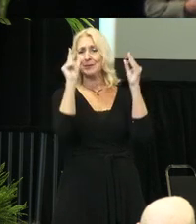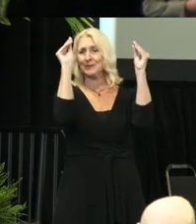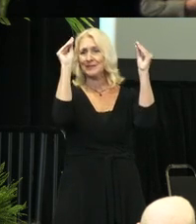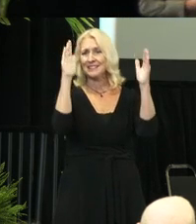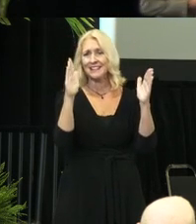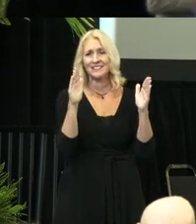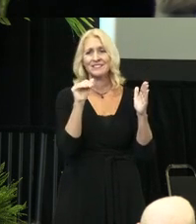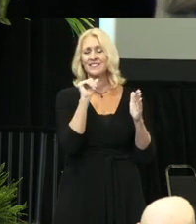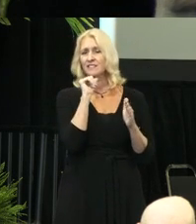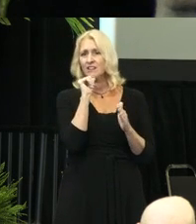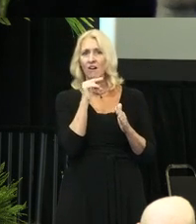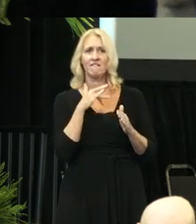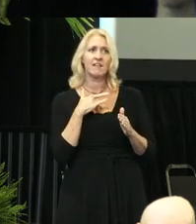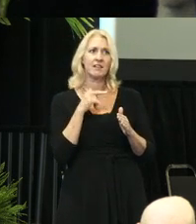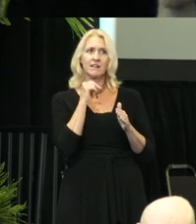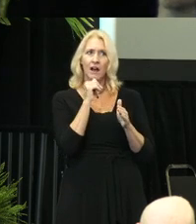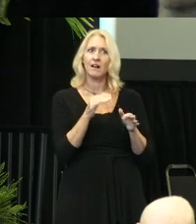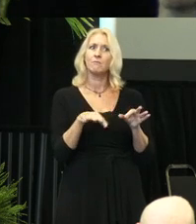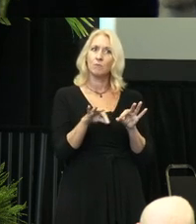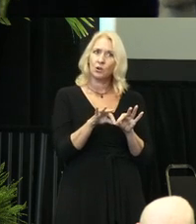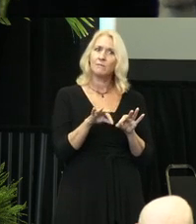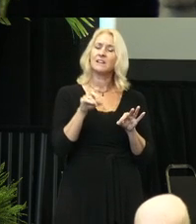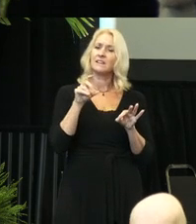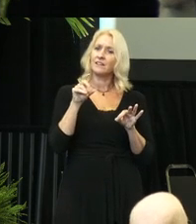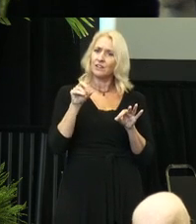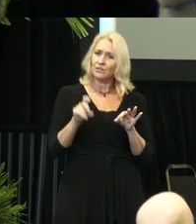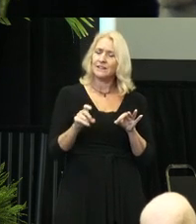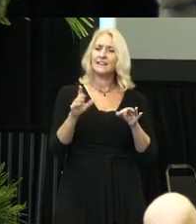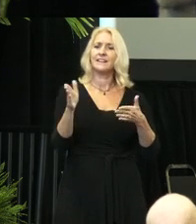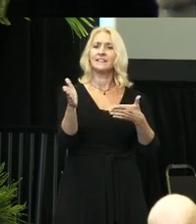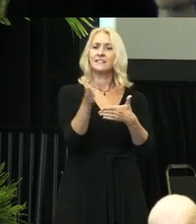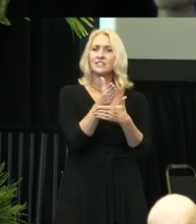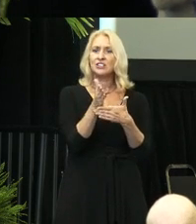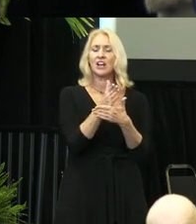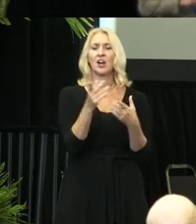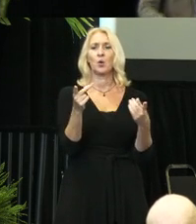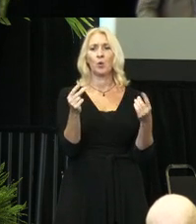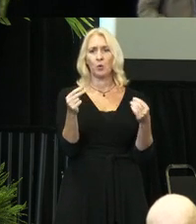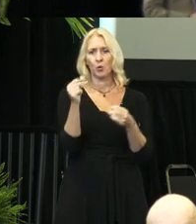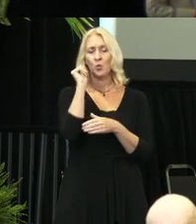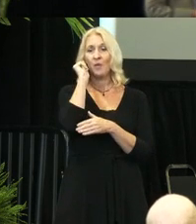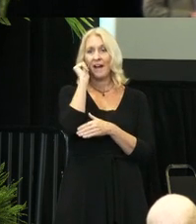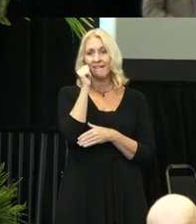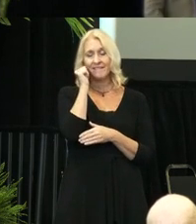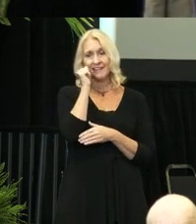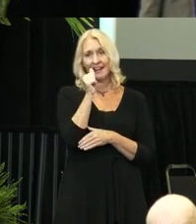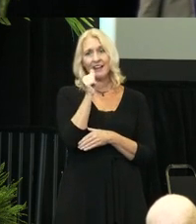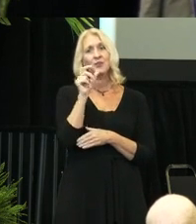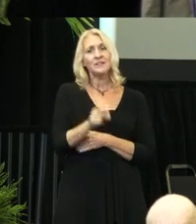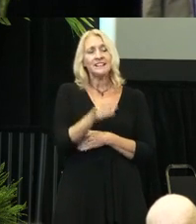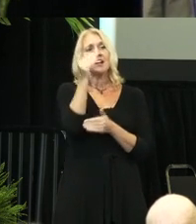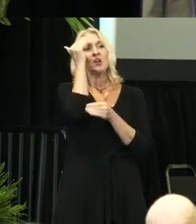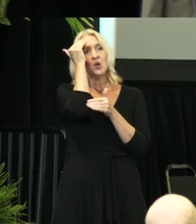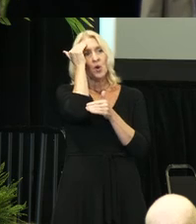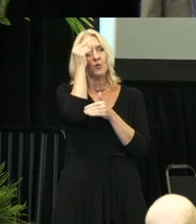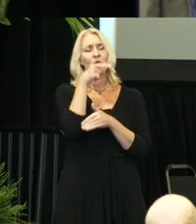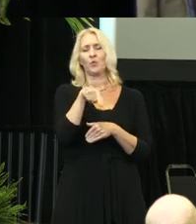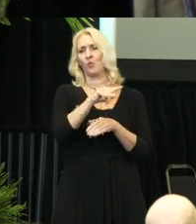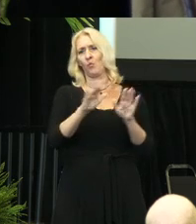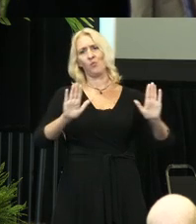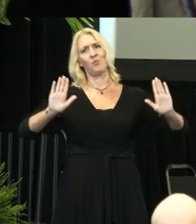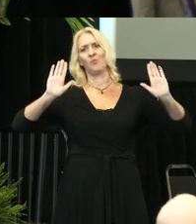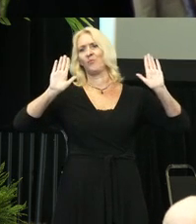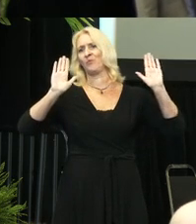often than not we would share what we do in our classroom more and more so people know how fantastic we are.